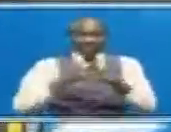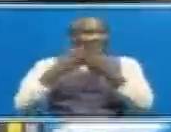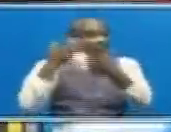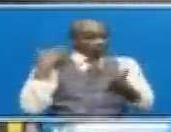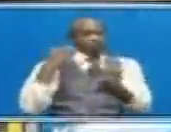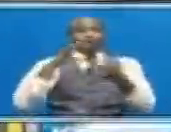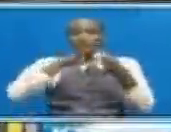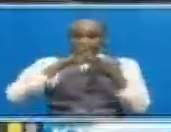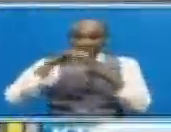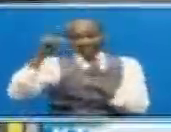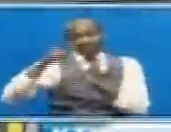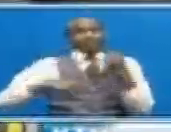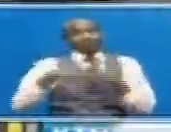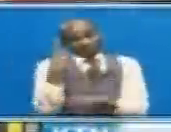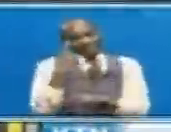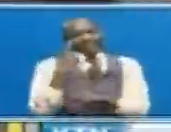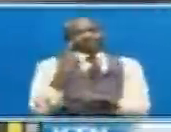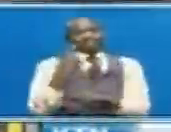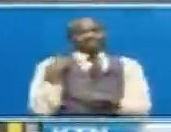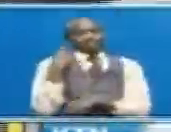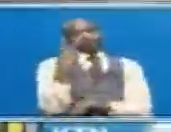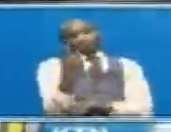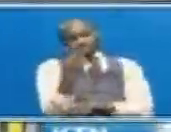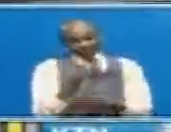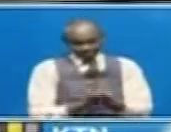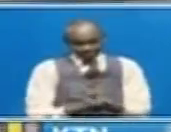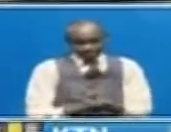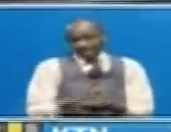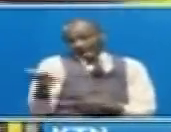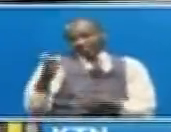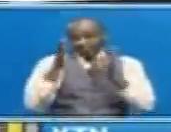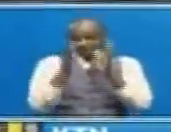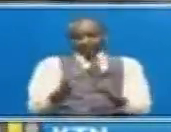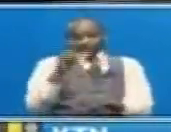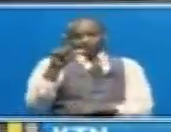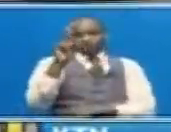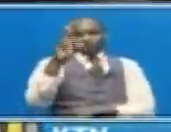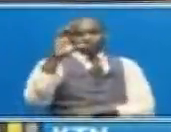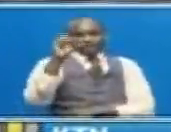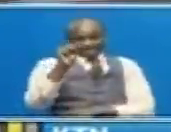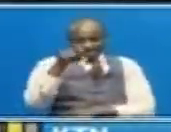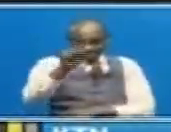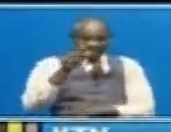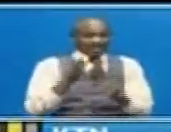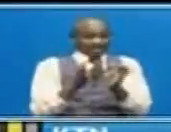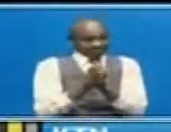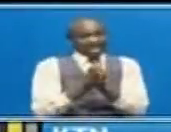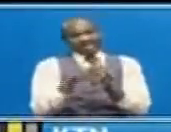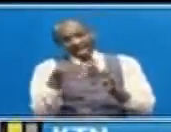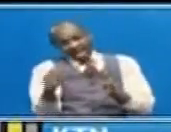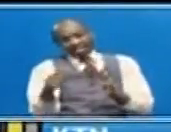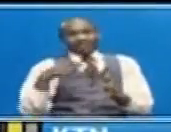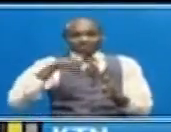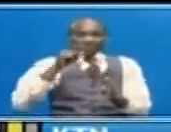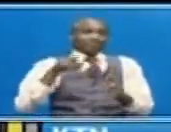where he won a bronze medal. Hamburg Marathon champion Lucas Rotich and Paris Marathon champion Mark Oril,